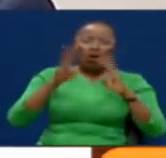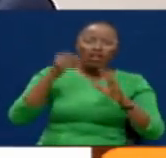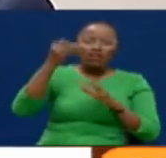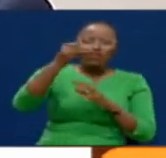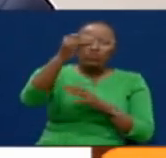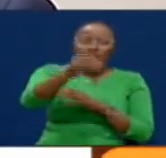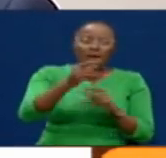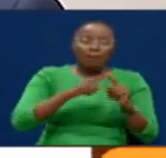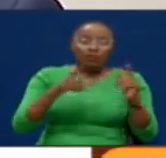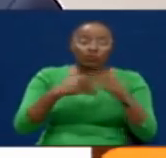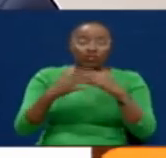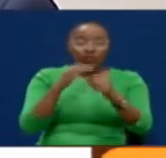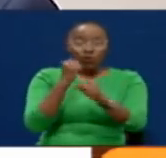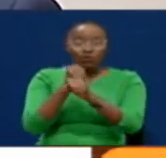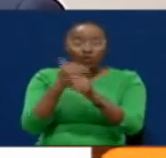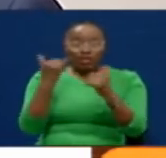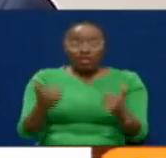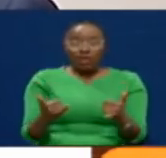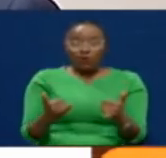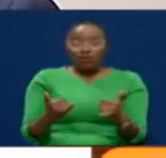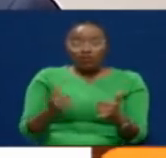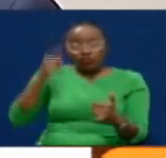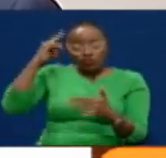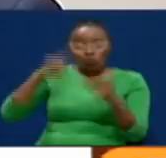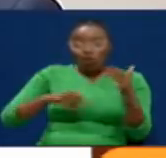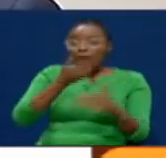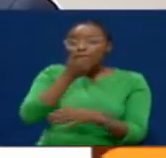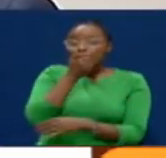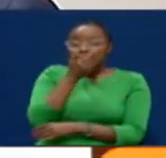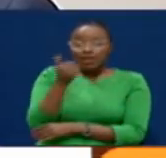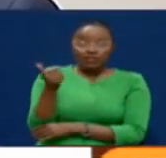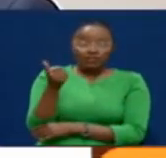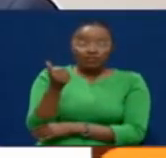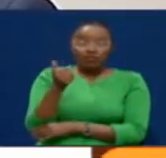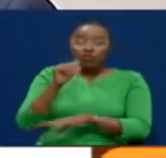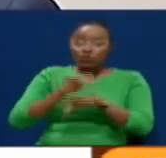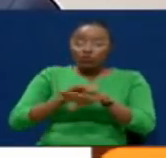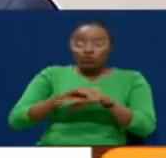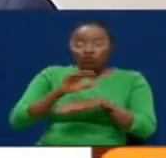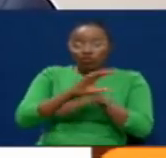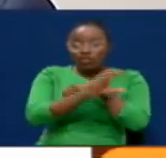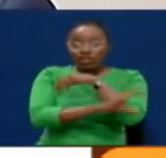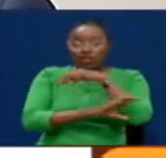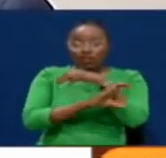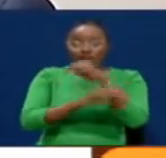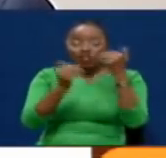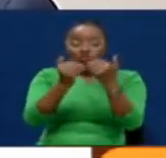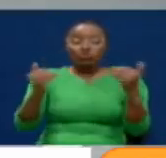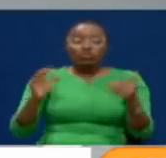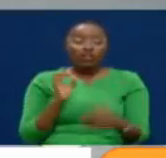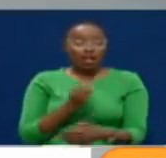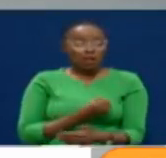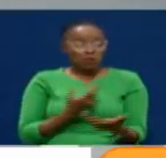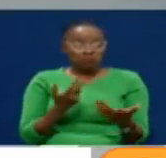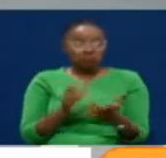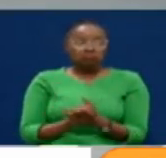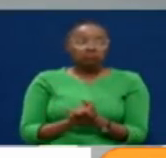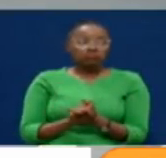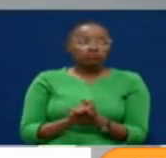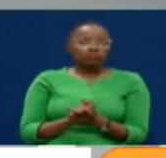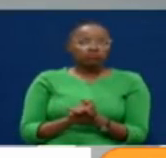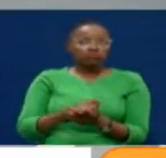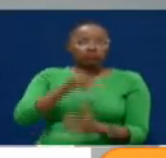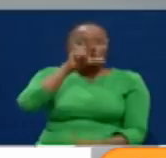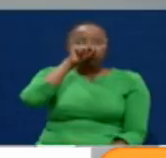etc. But what we are doing and what we must do together is for the best. It's for the good and, for this country. And for our kids and their kids. And for our kids, yeah. Let's go back to